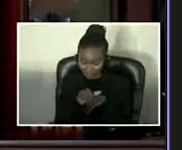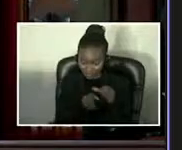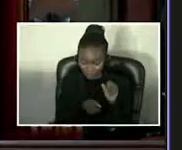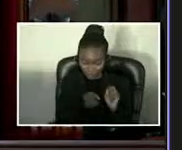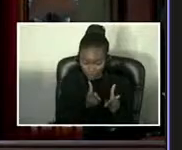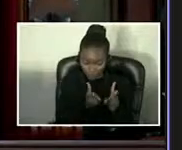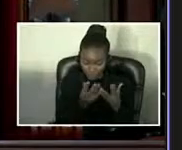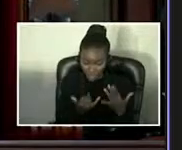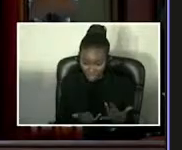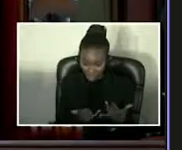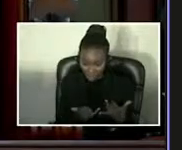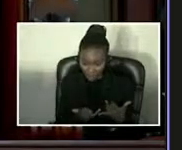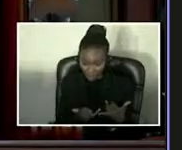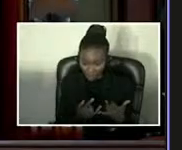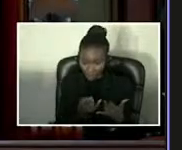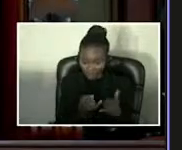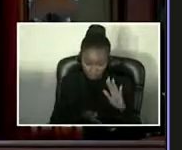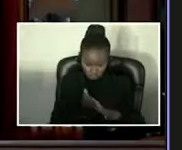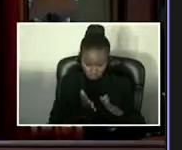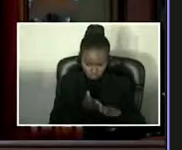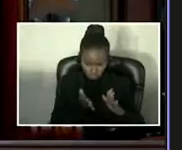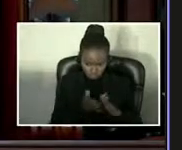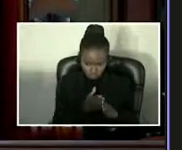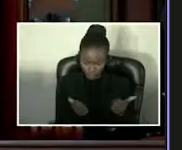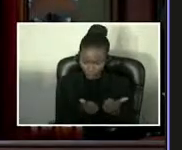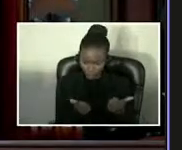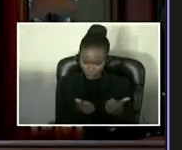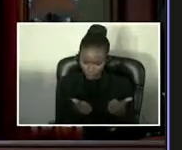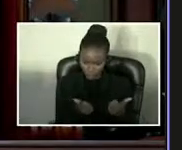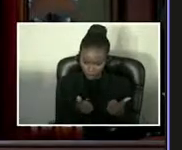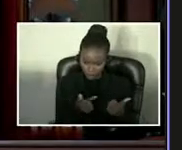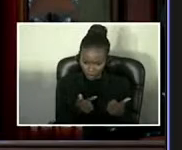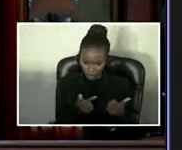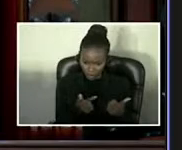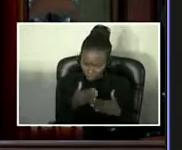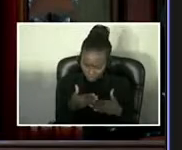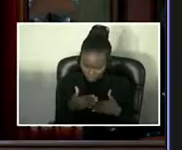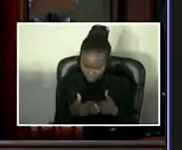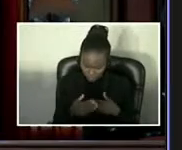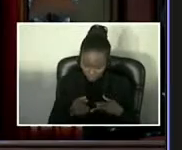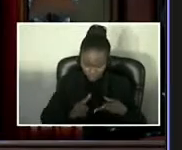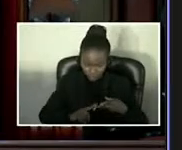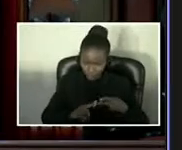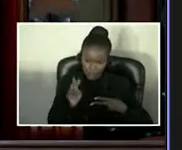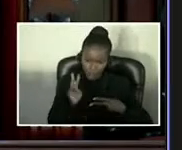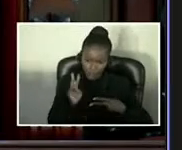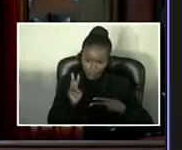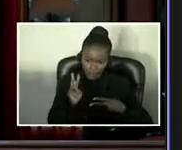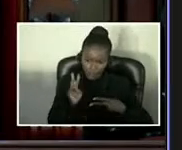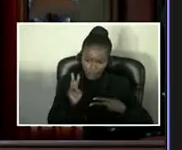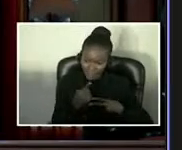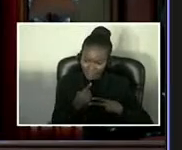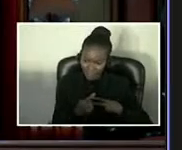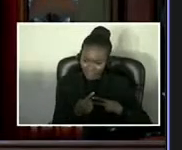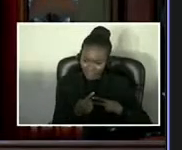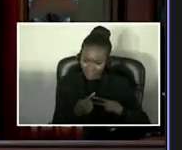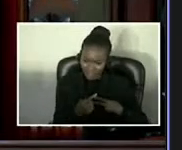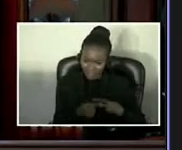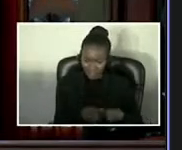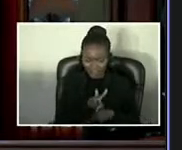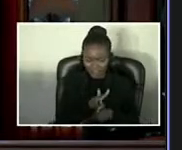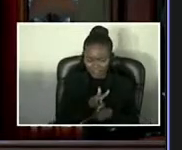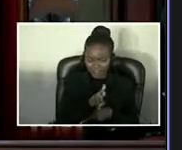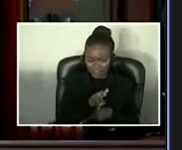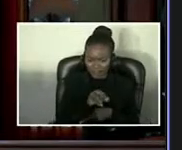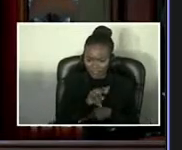already functional you further go to the east of the water as you have been mentioning honorable virana we are not sitting